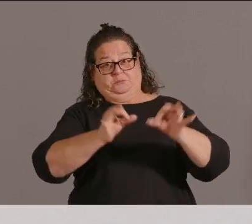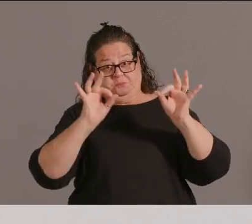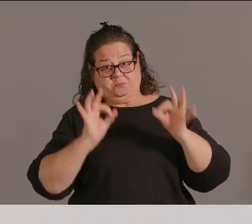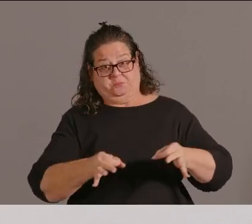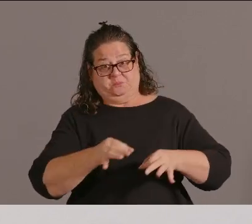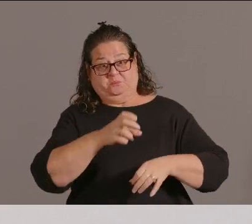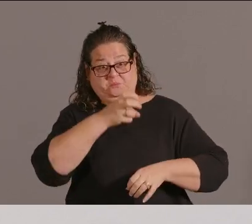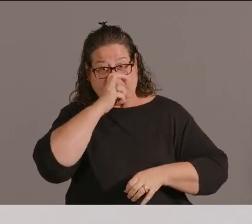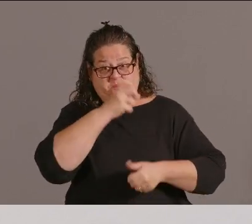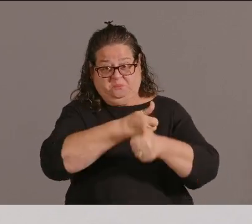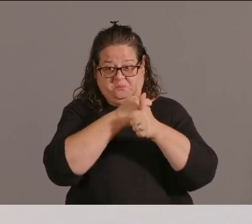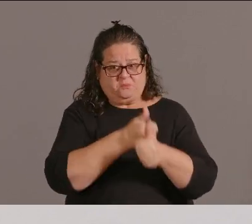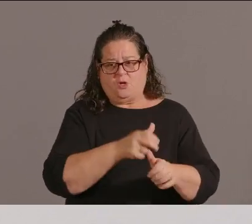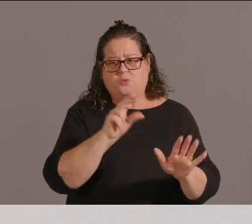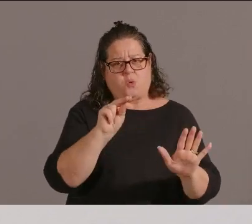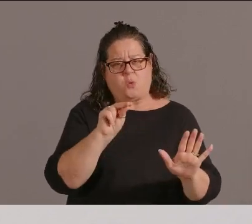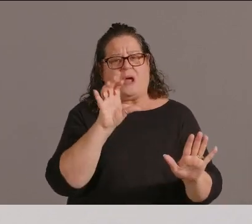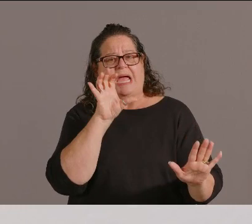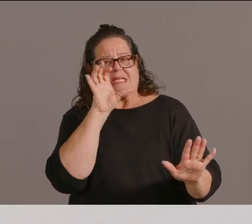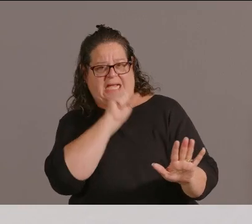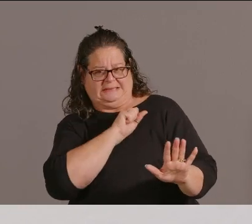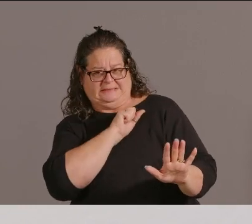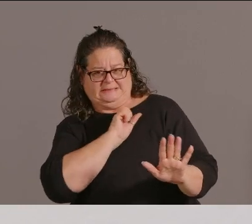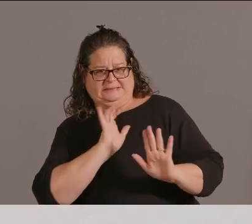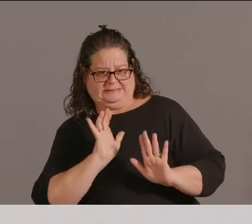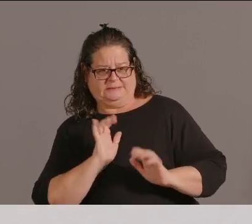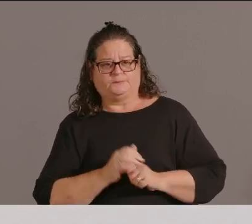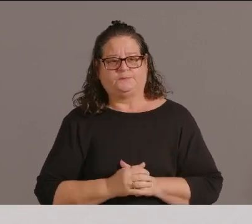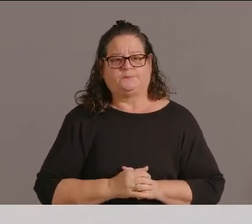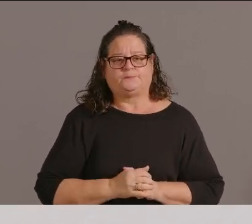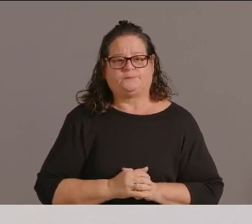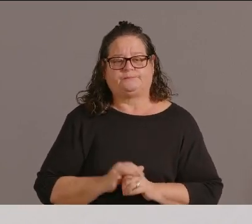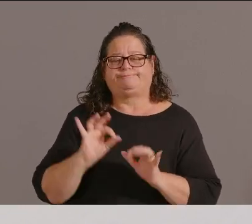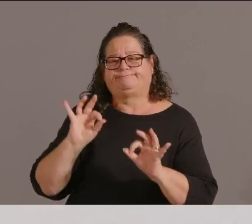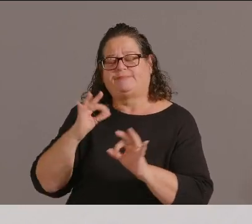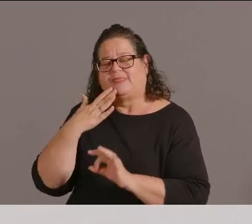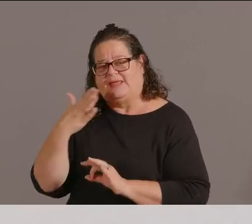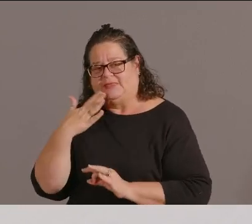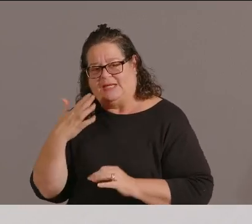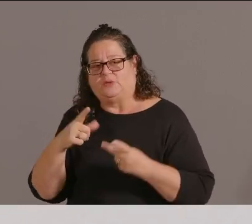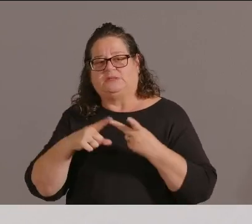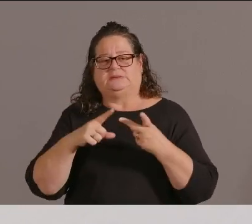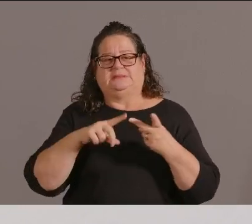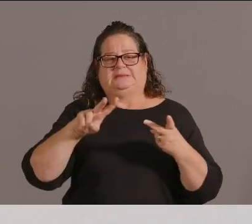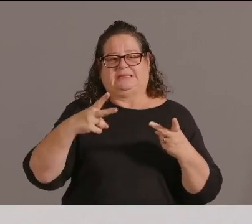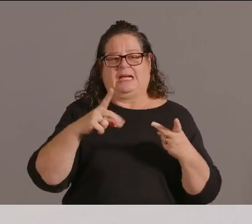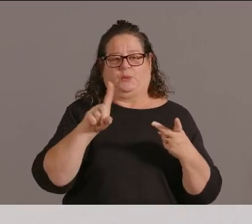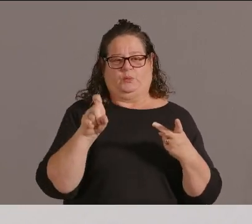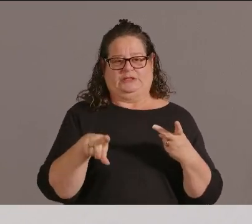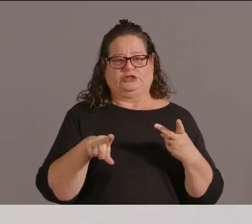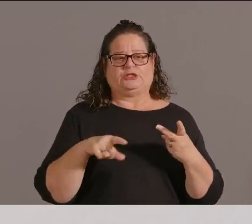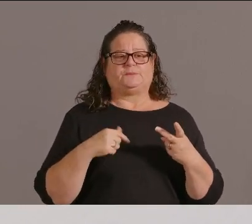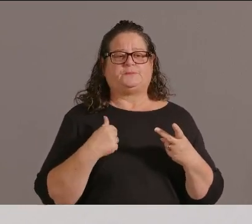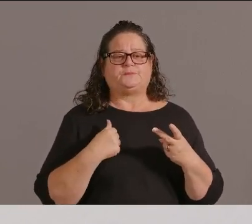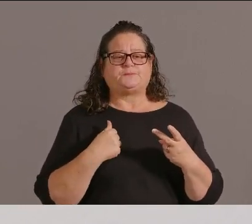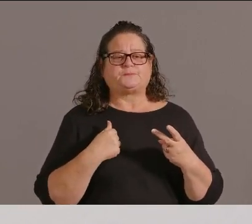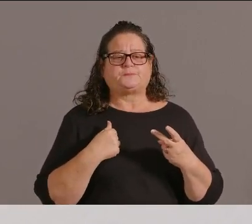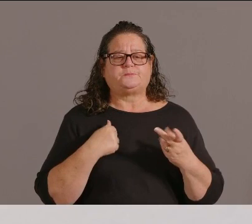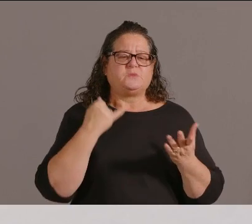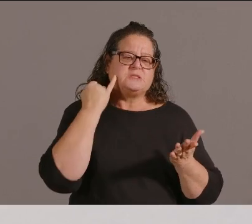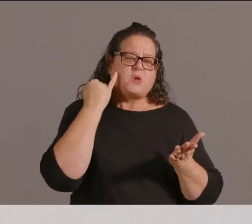Okay, great. And then the second question was just about that 45 plus group. So say we get there late